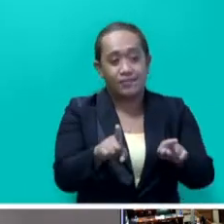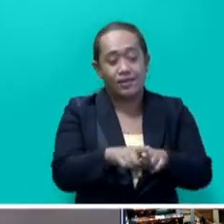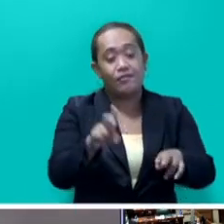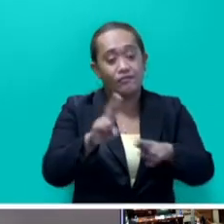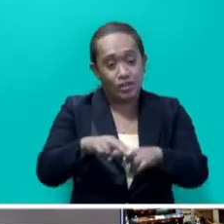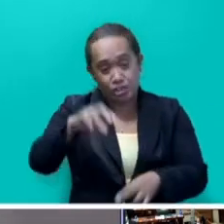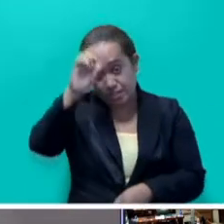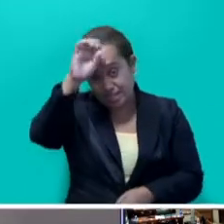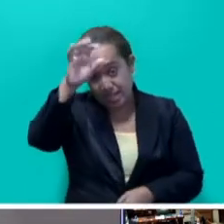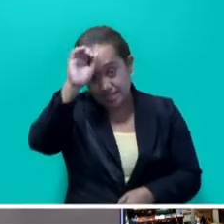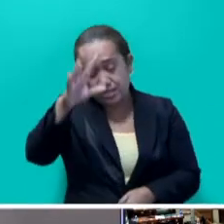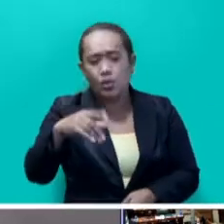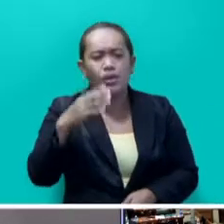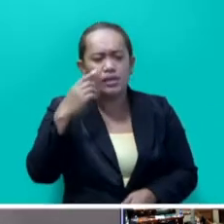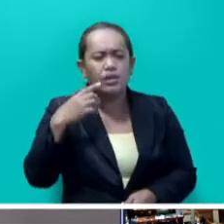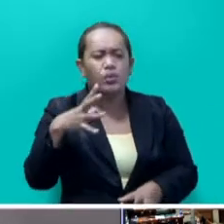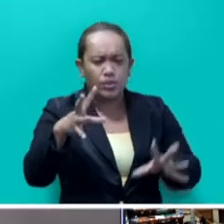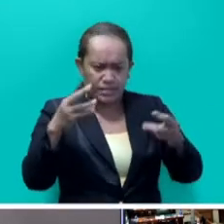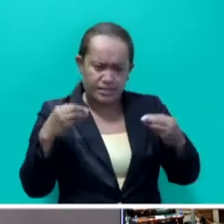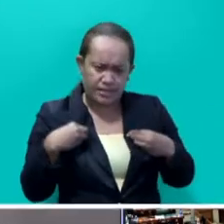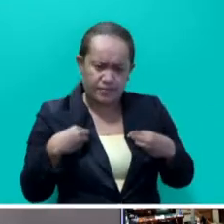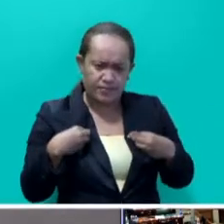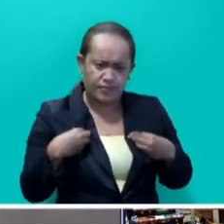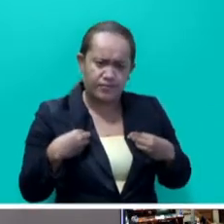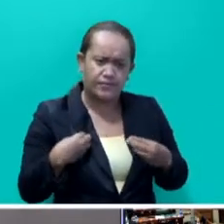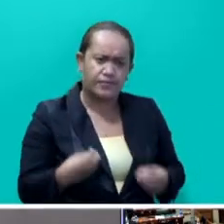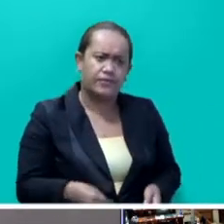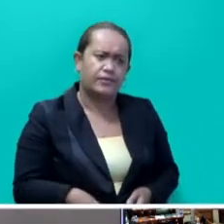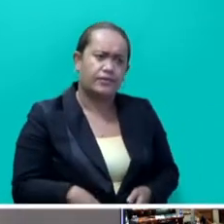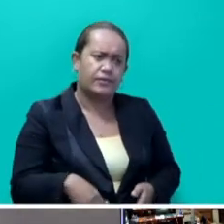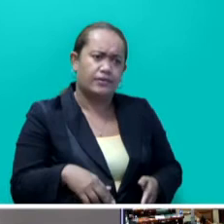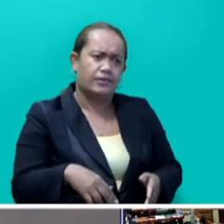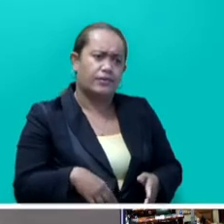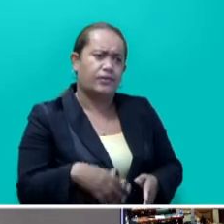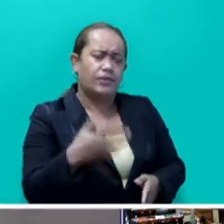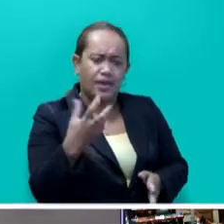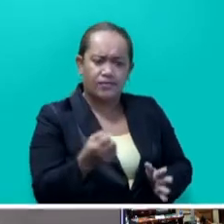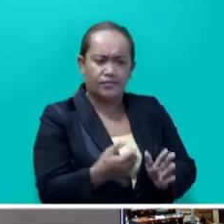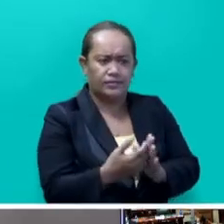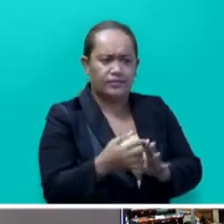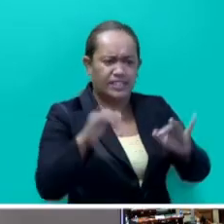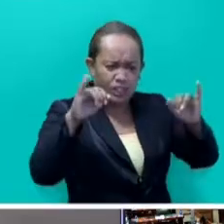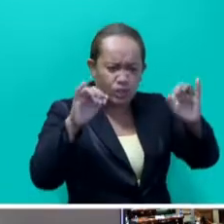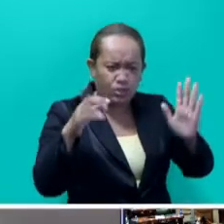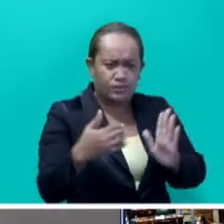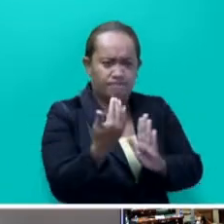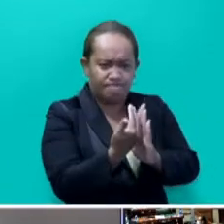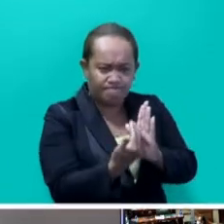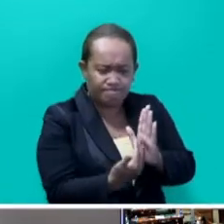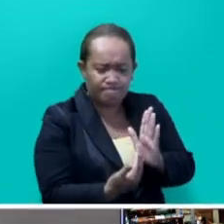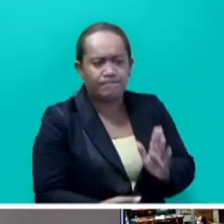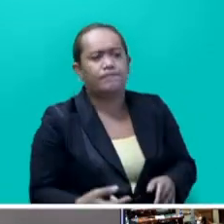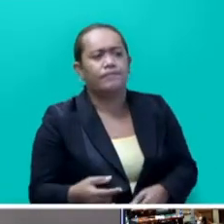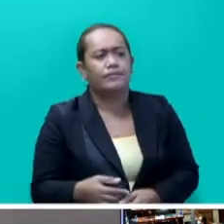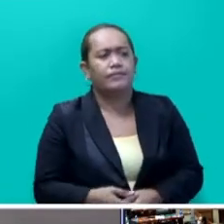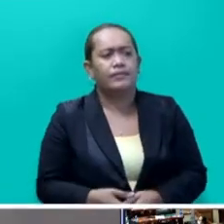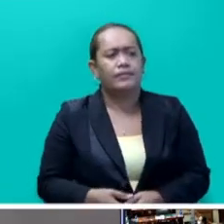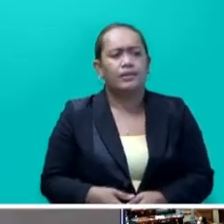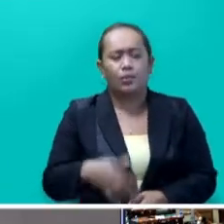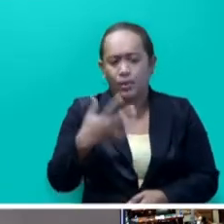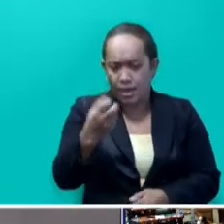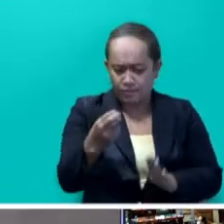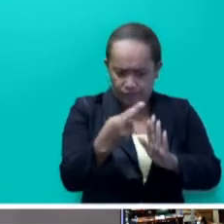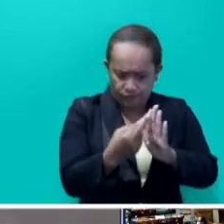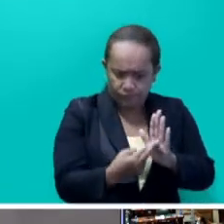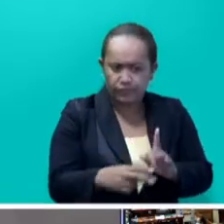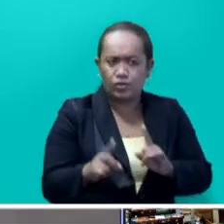received the grievances. Yes, we will deal with it in a timely manner. Yes, we'll be definitely looking at issues, whatever it is that they actually raise. There are regulations to follow.